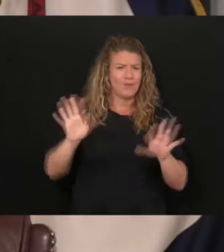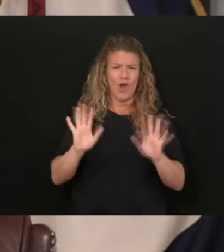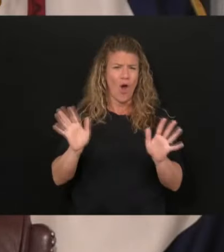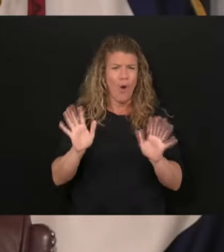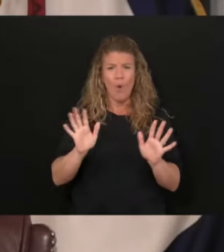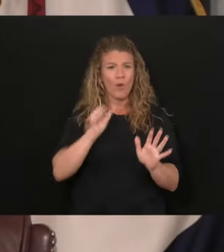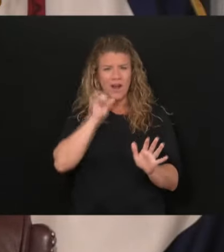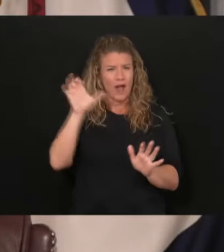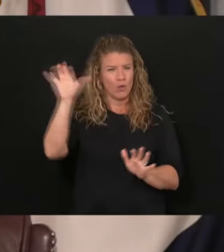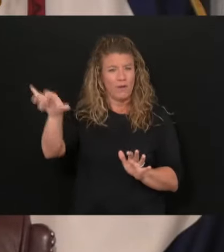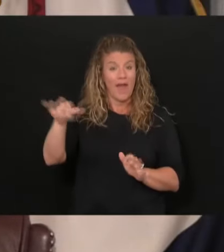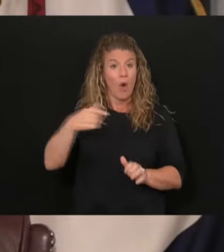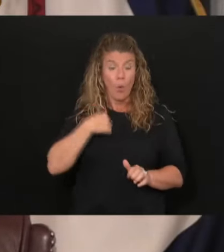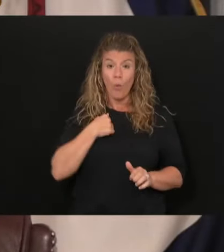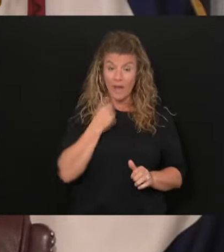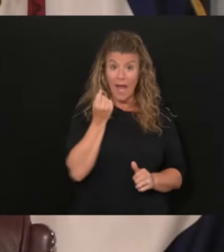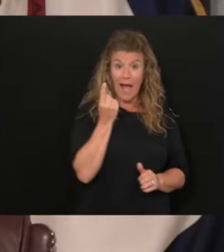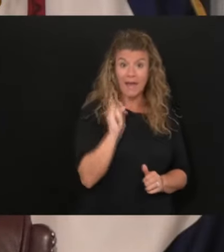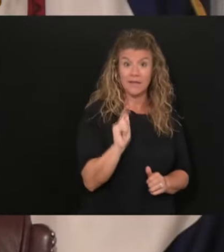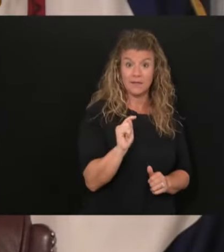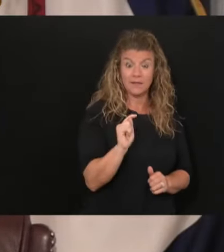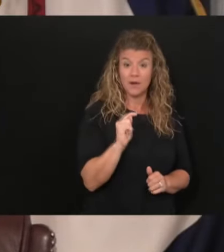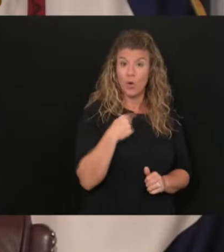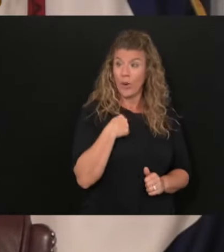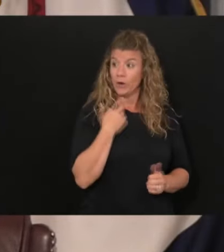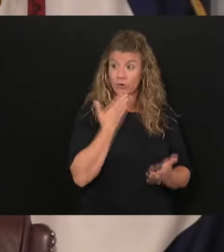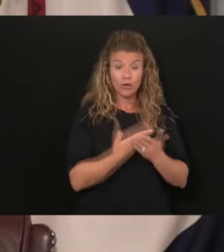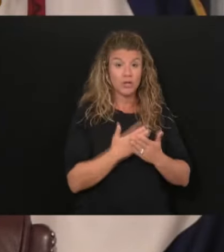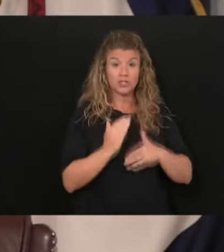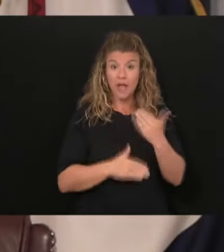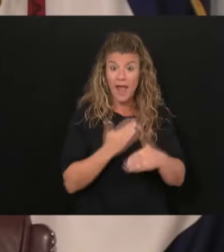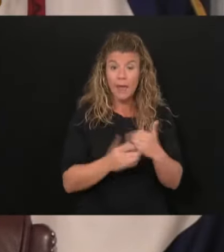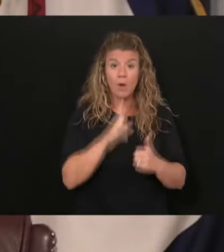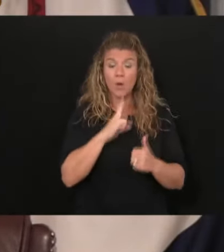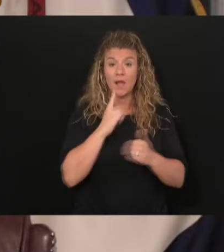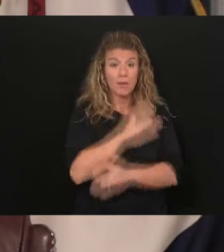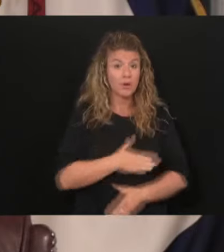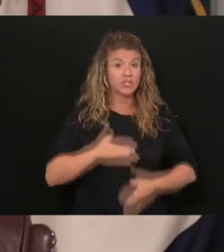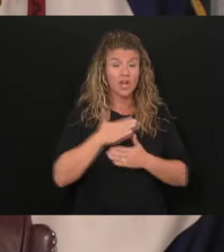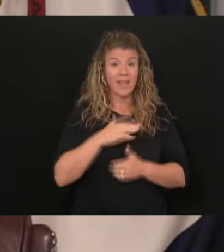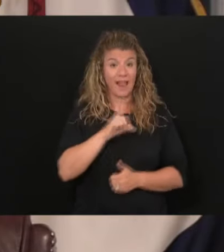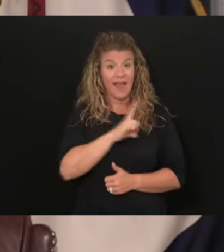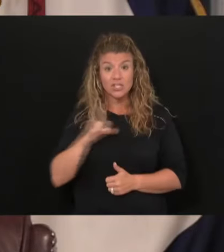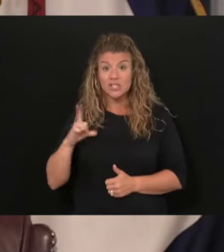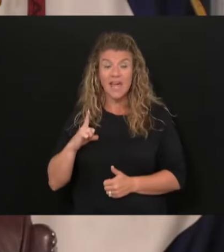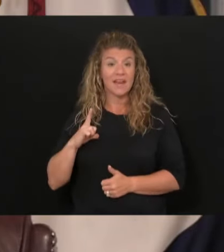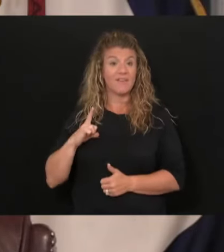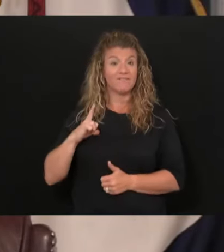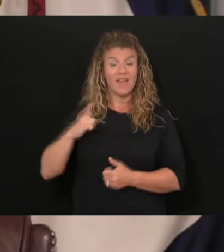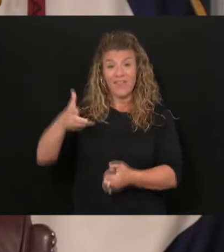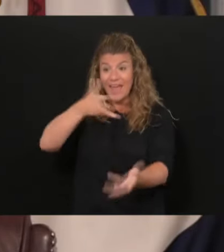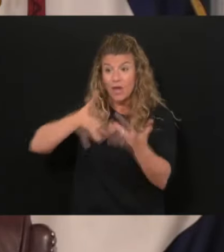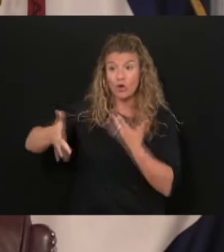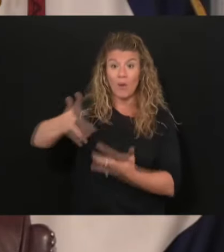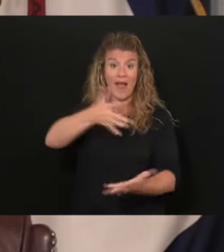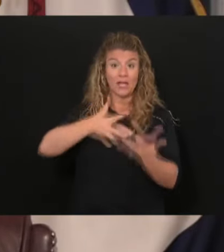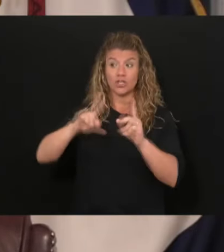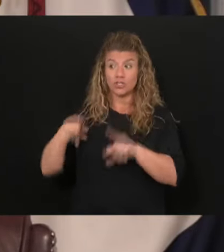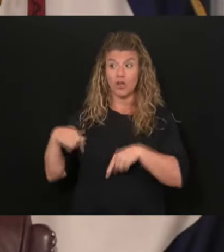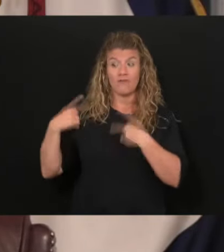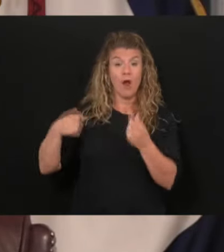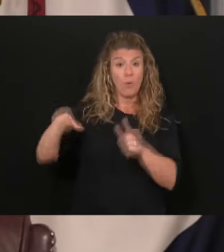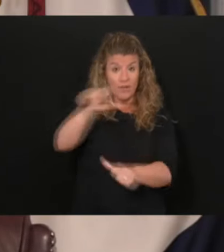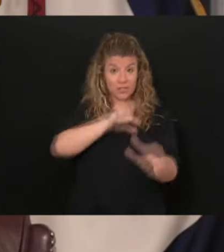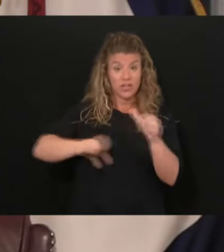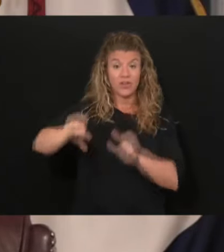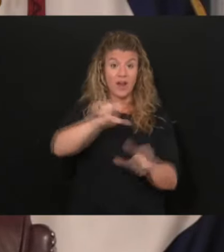this, and we're in good shape. We really appreciate all the legislature and all the interaction that we've had with one another and